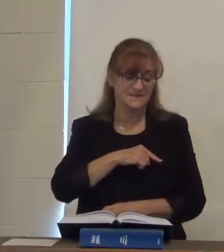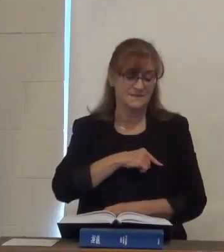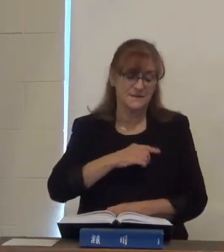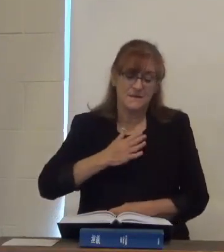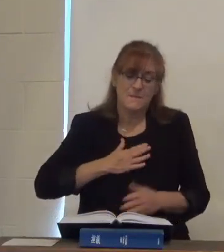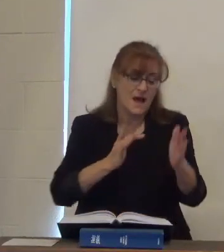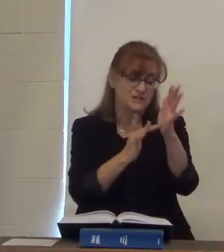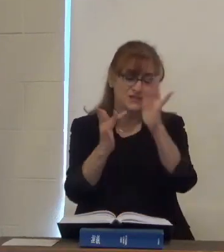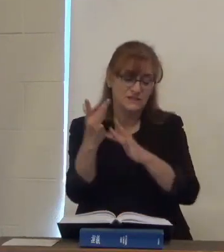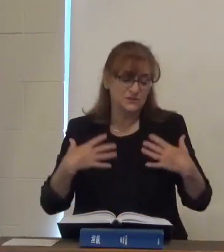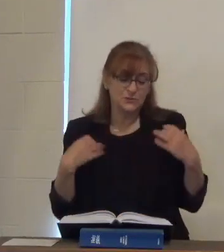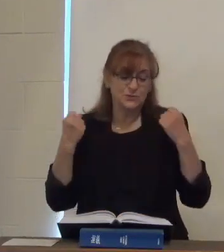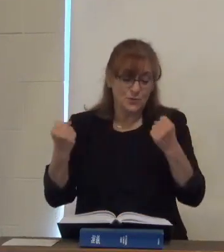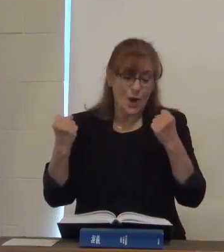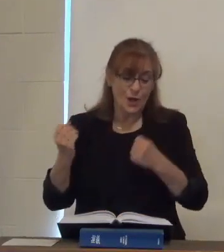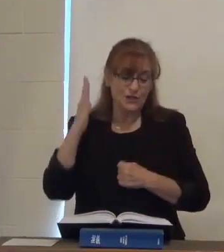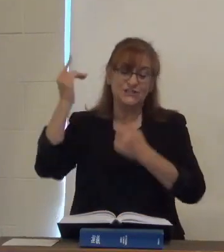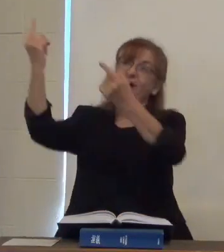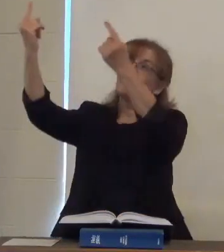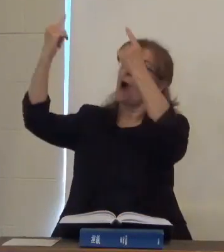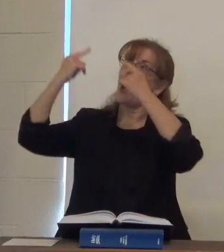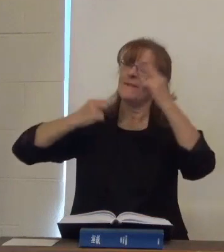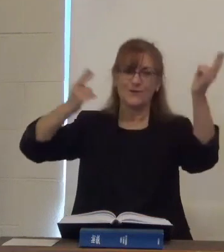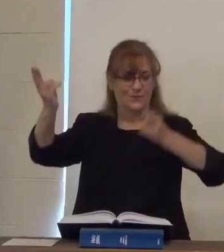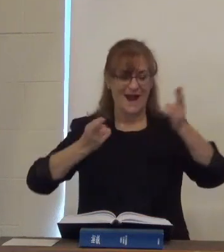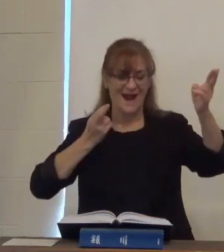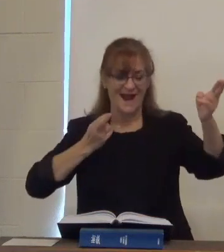My Jesus strong shall come